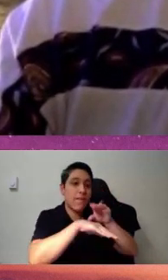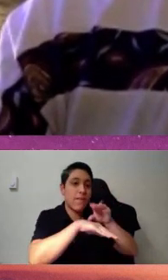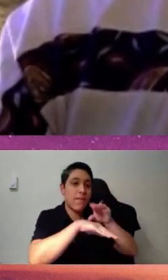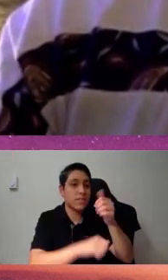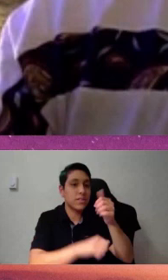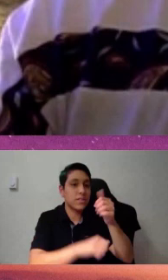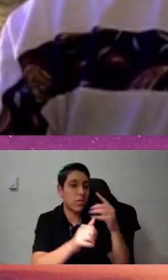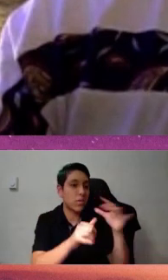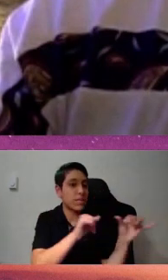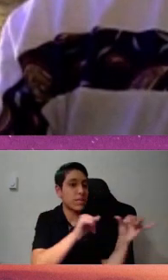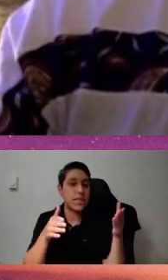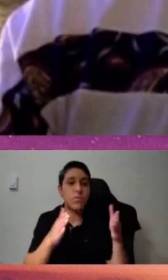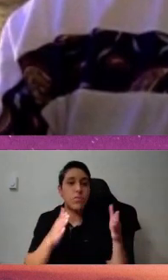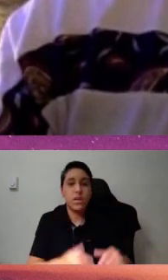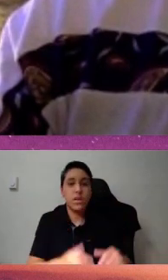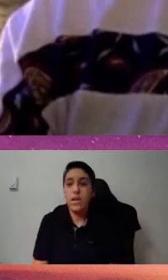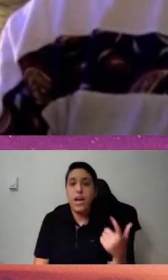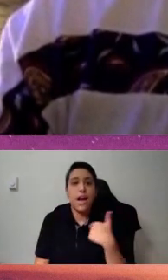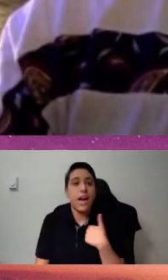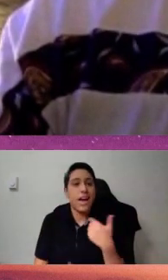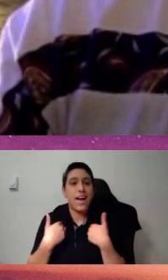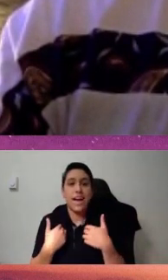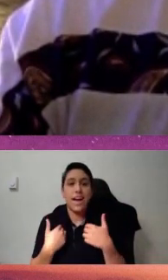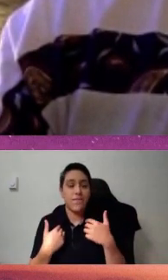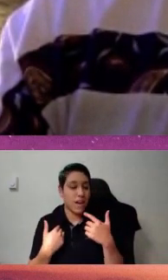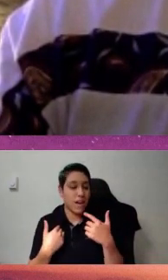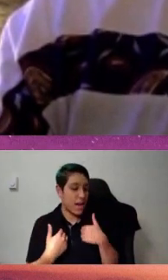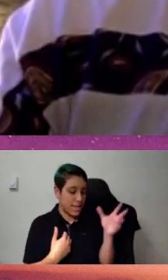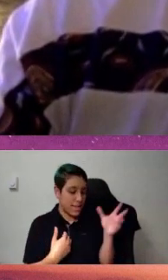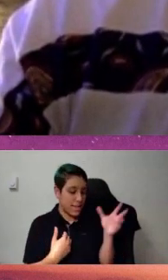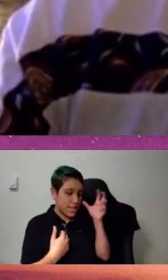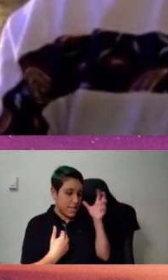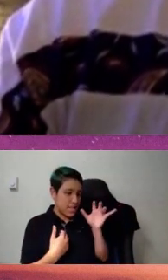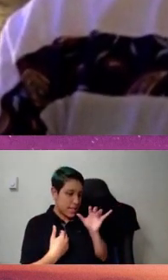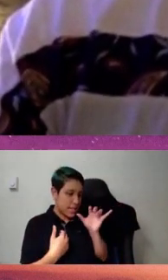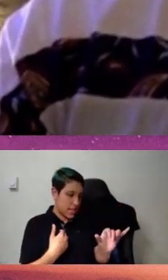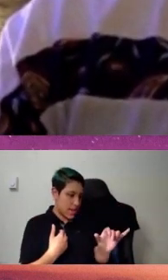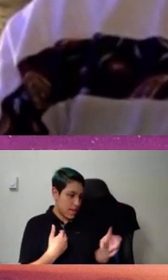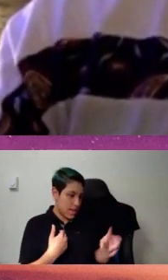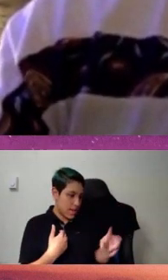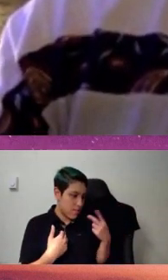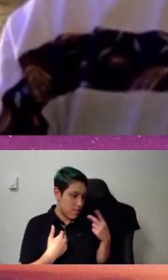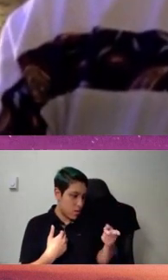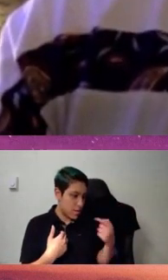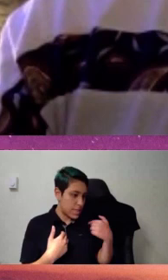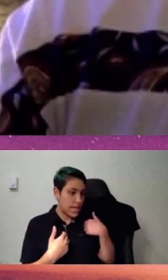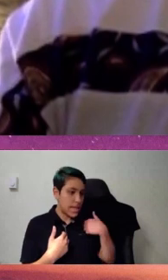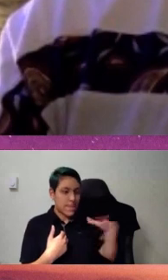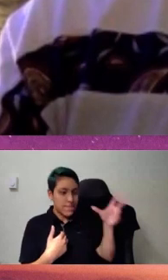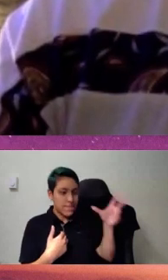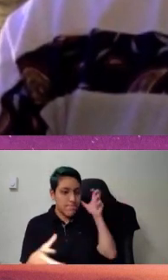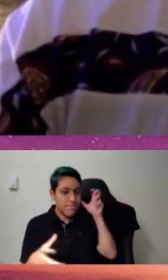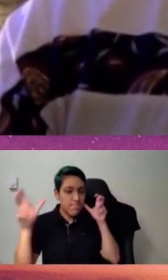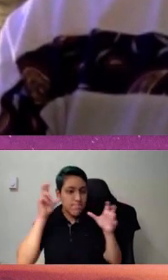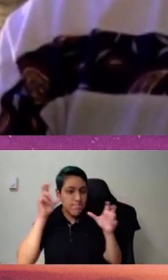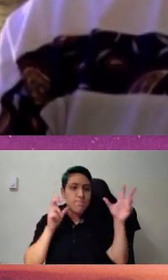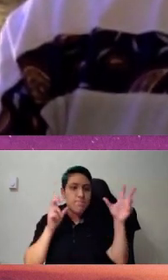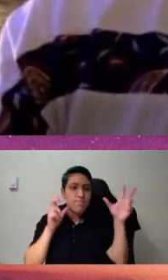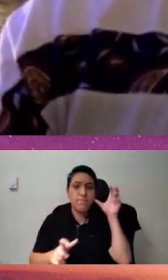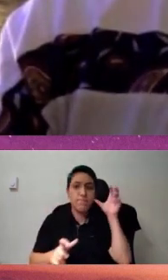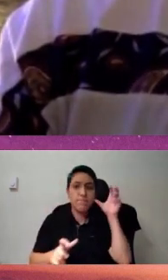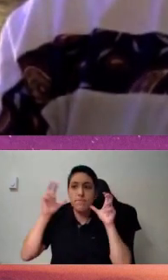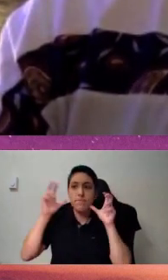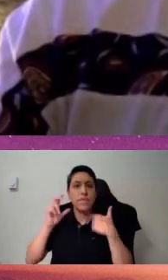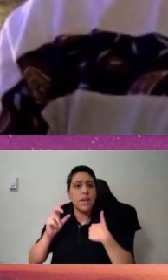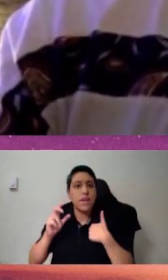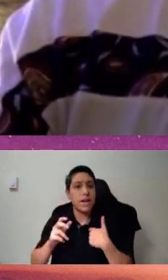And I carried that. I followed those screams, into the woods as a child. My parents, didn't really like